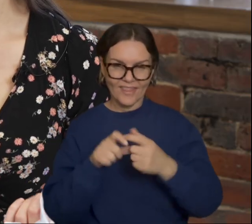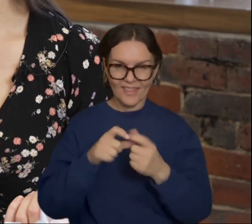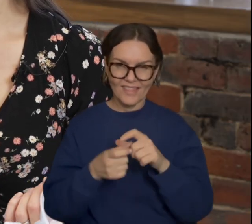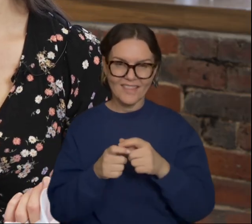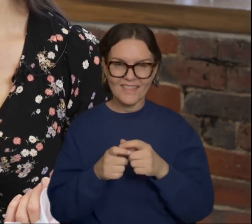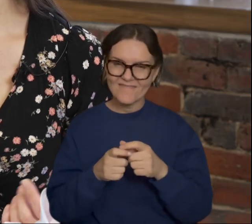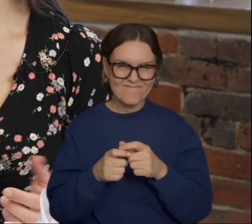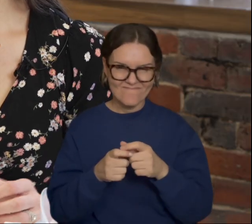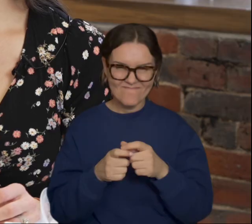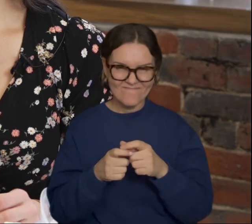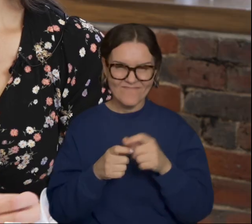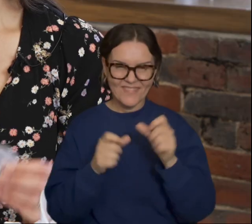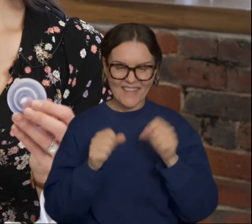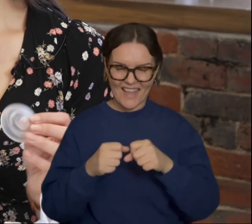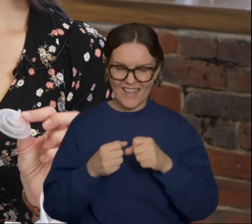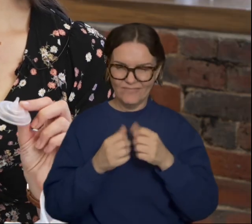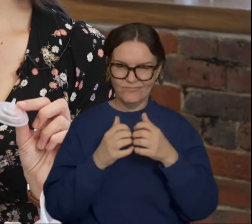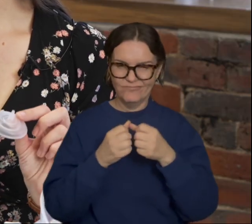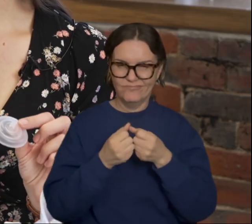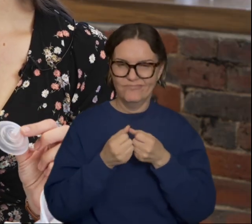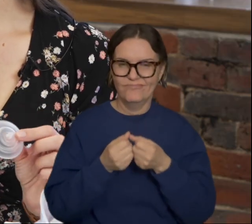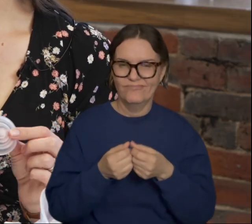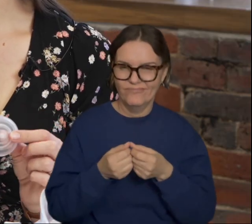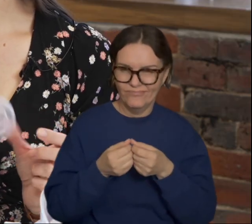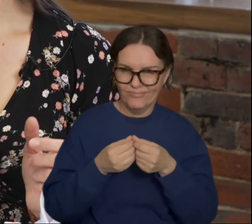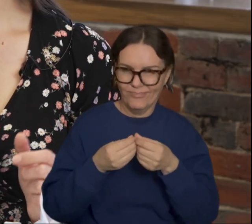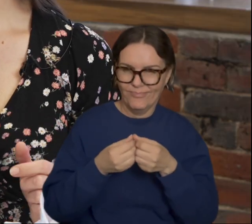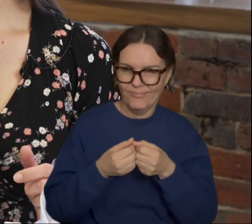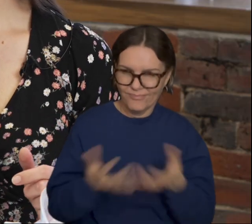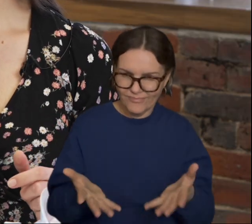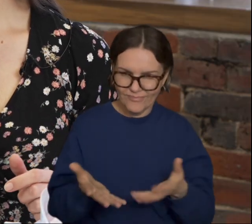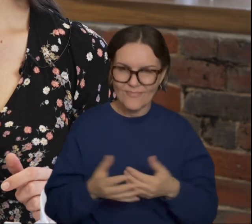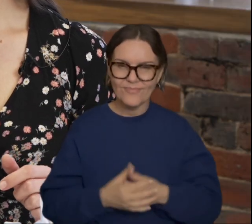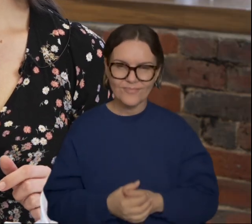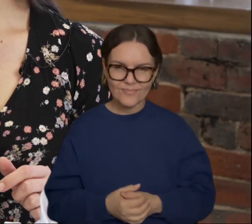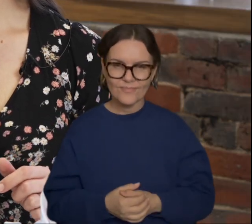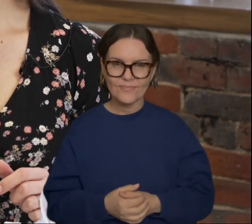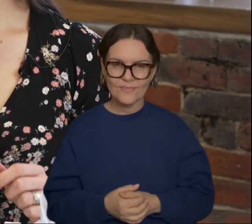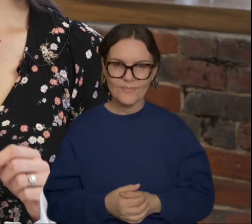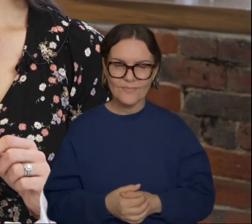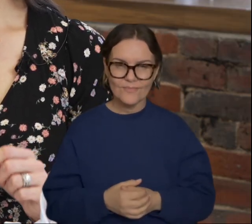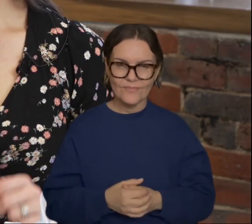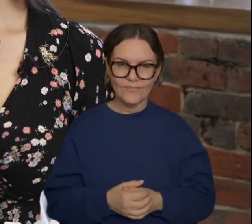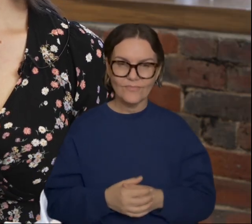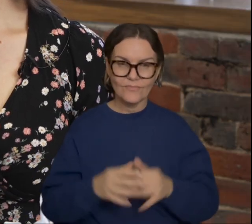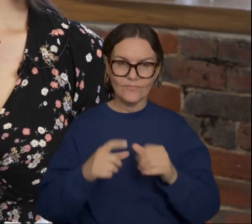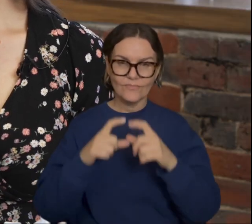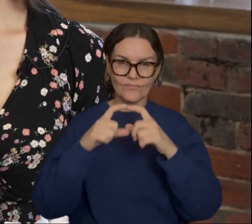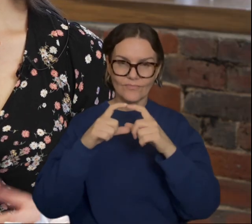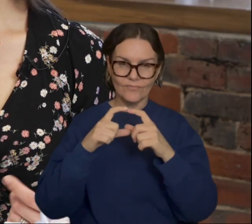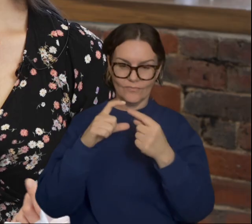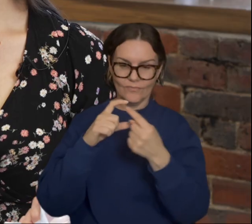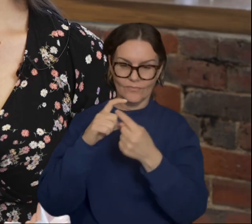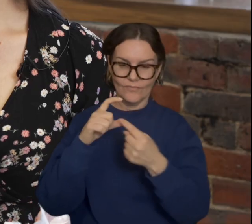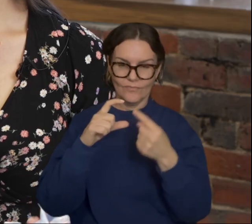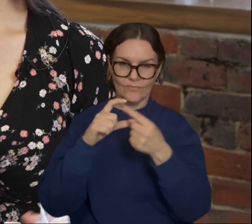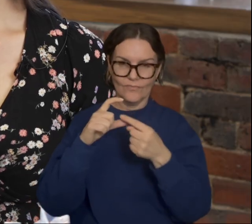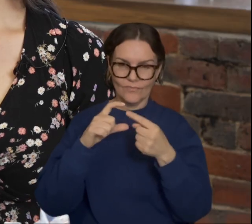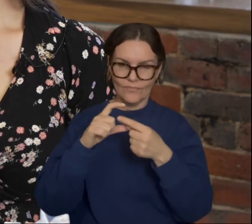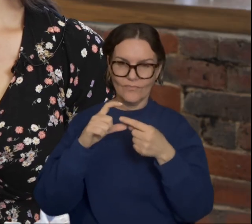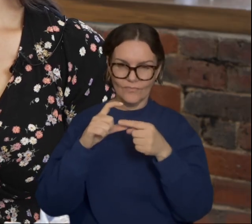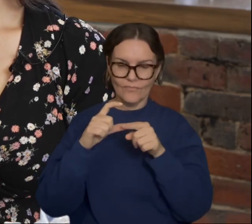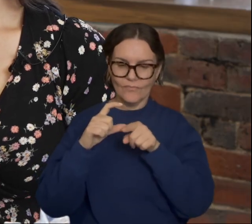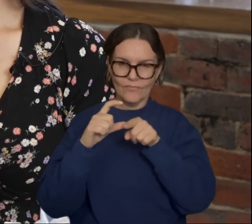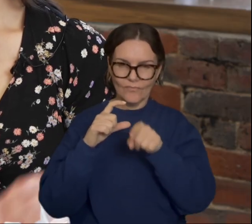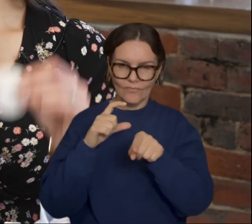while you're pumping. We actually are going to start with the smaller of the clear plastic pieces, and you're going to face that protrusion away from your